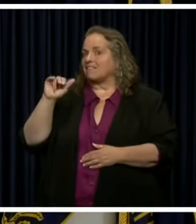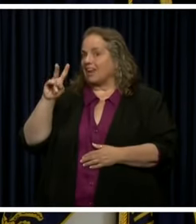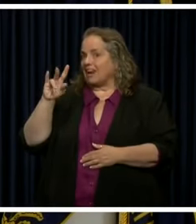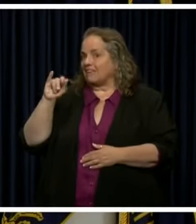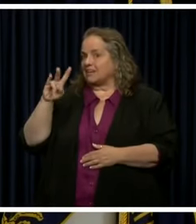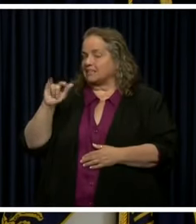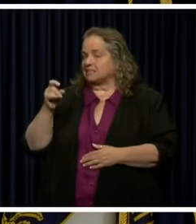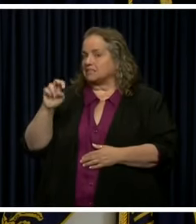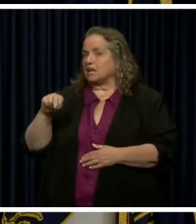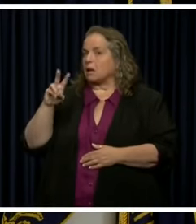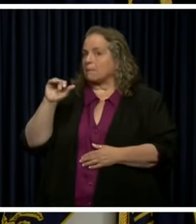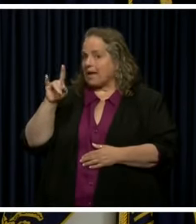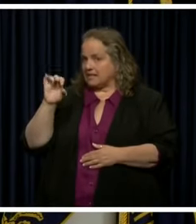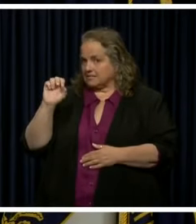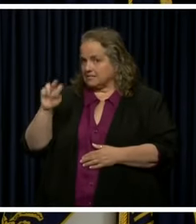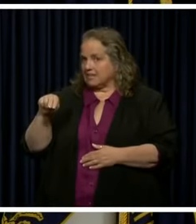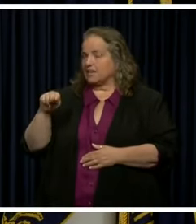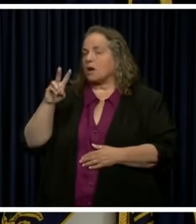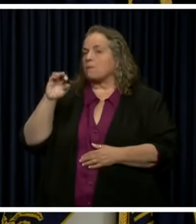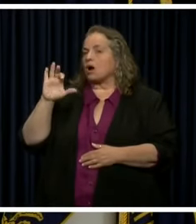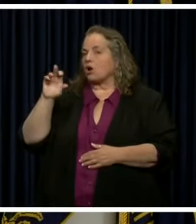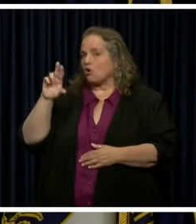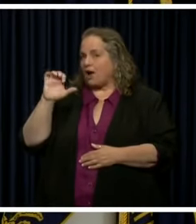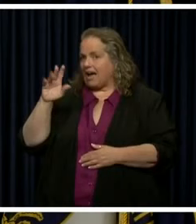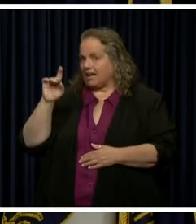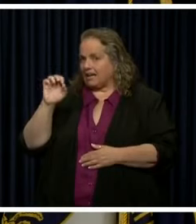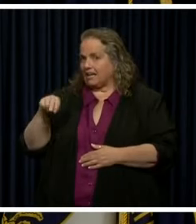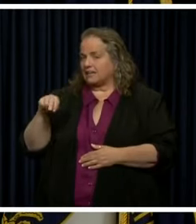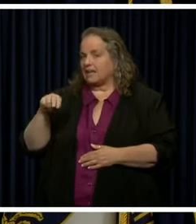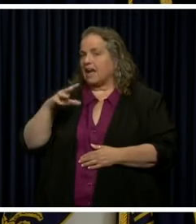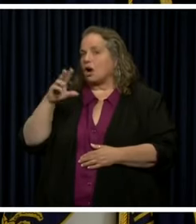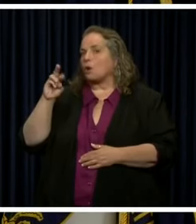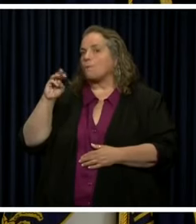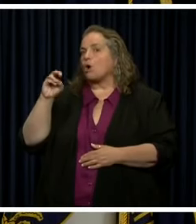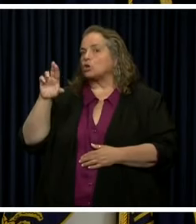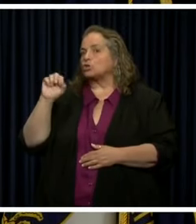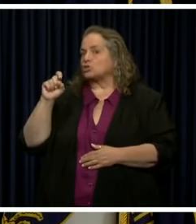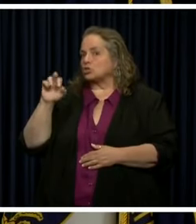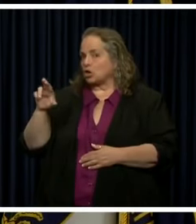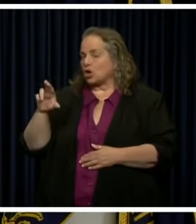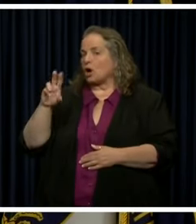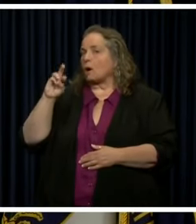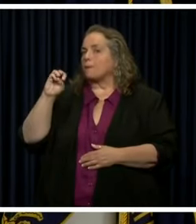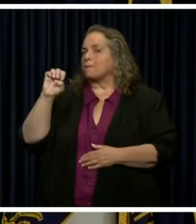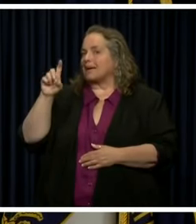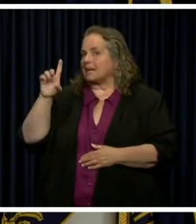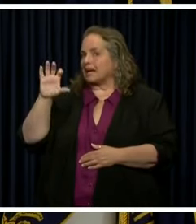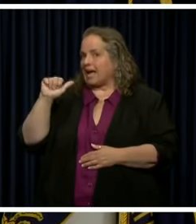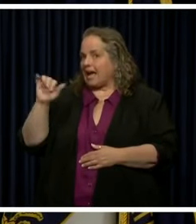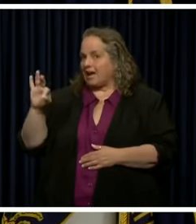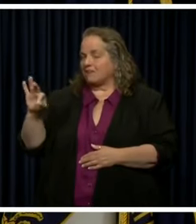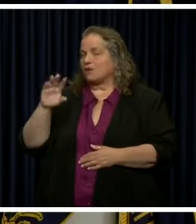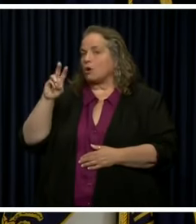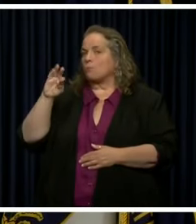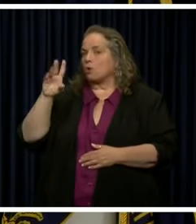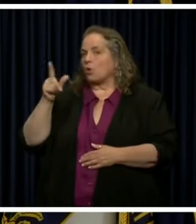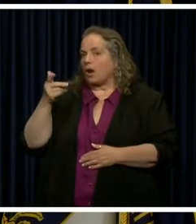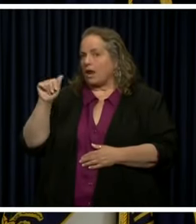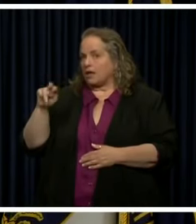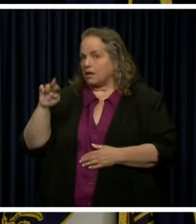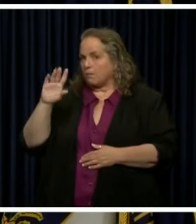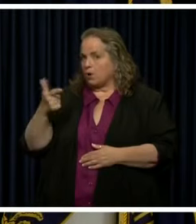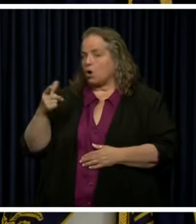Livingston, Madison, McCracken, Mercer, Metcalf,